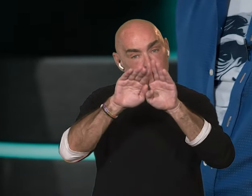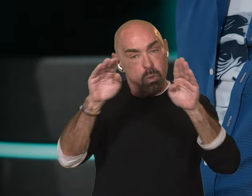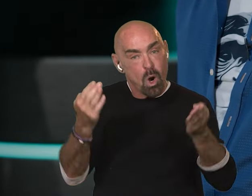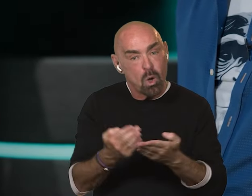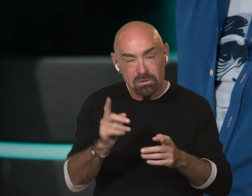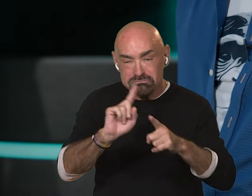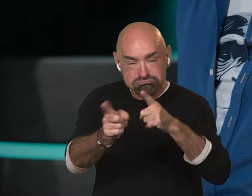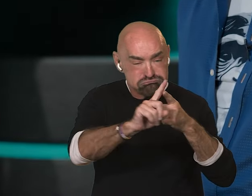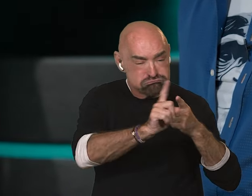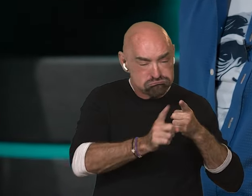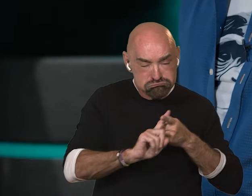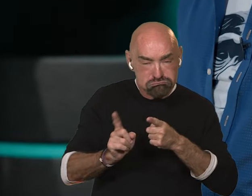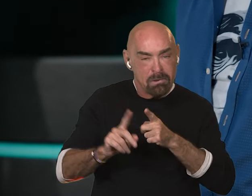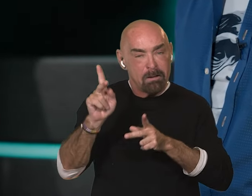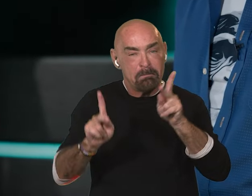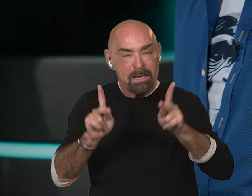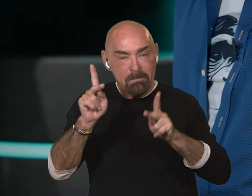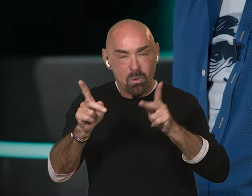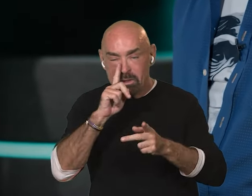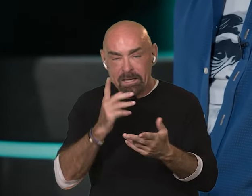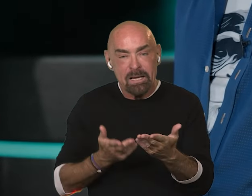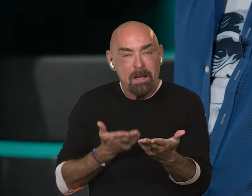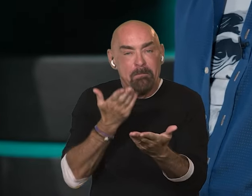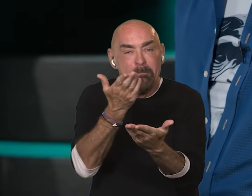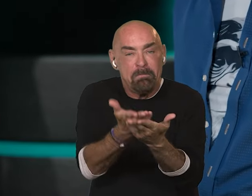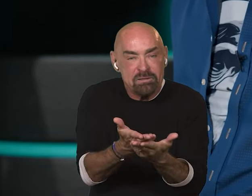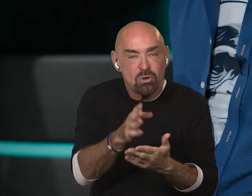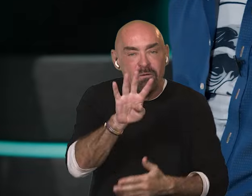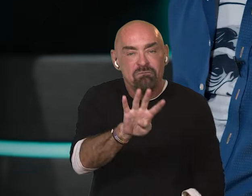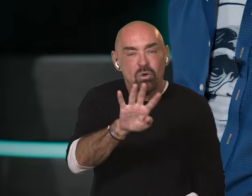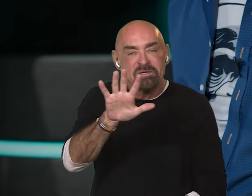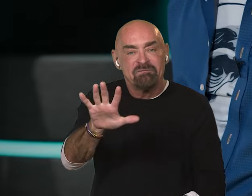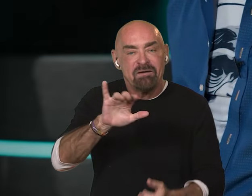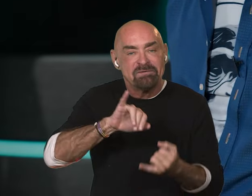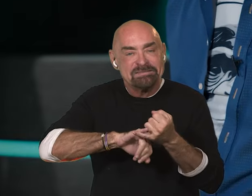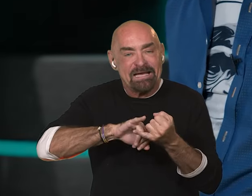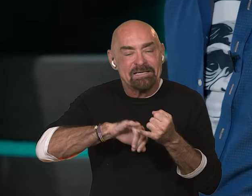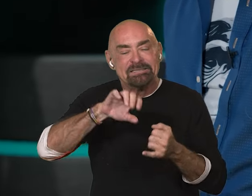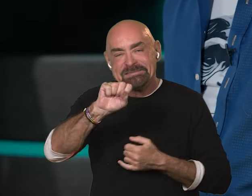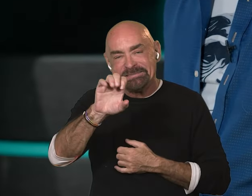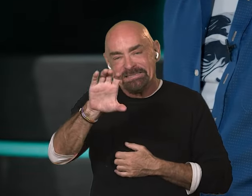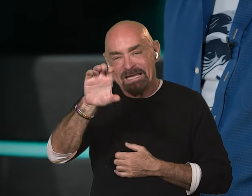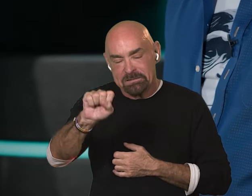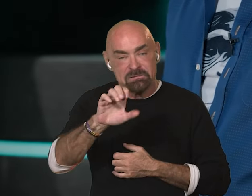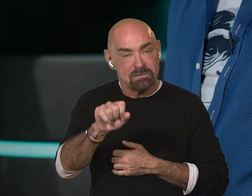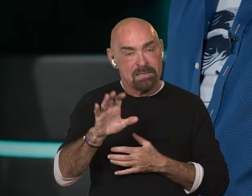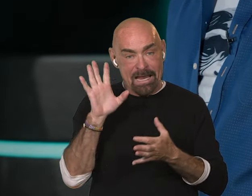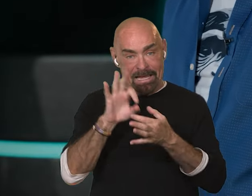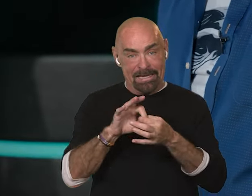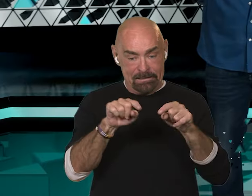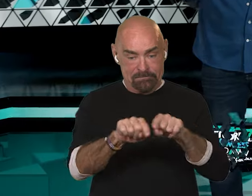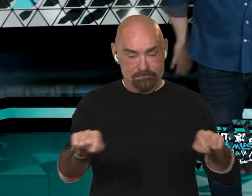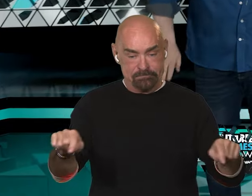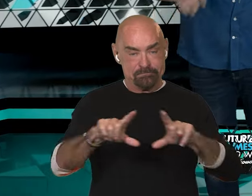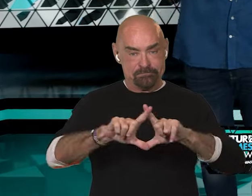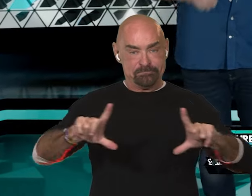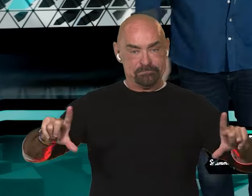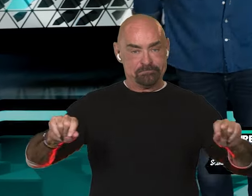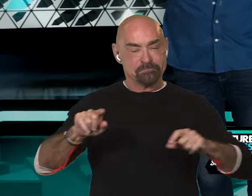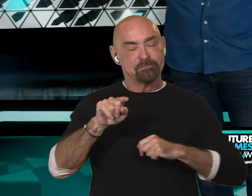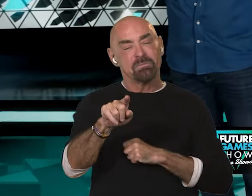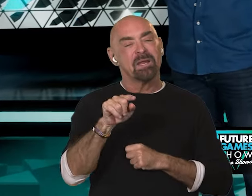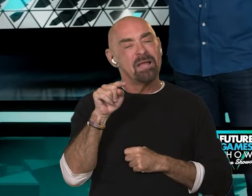submission form so that game makers from around the world can pitch their projects to the show in a snappy 45-second format. A link to the form